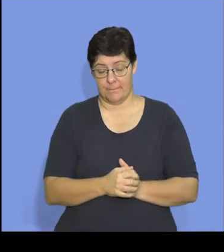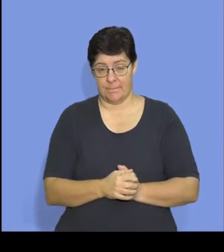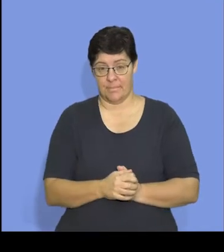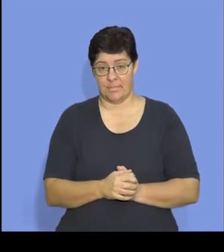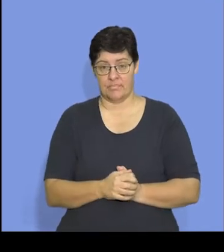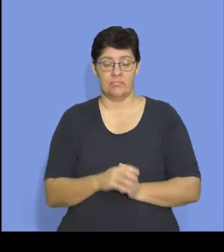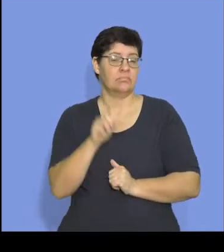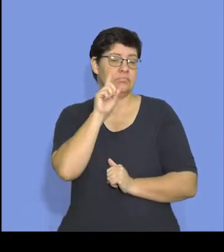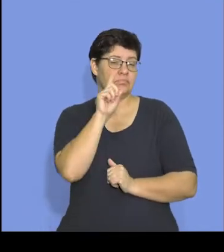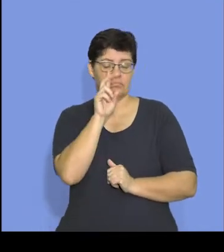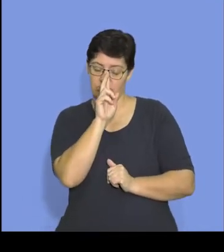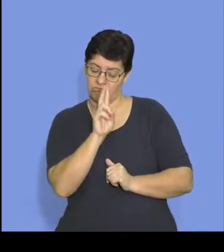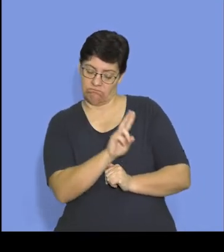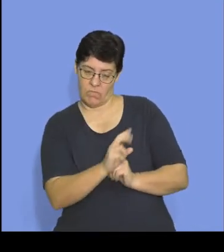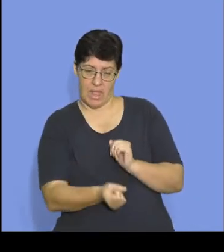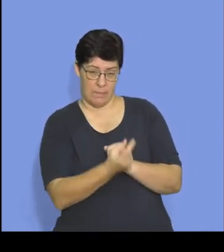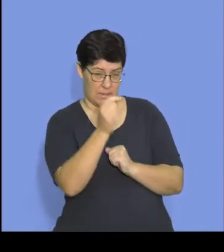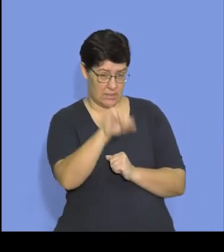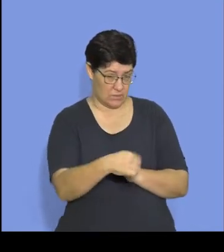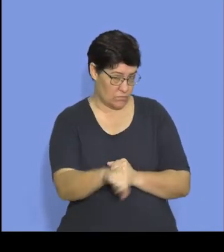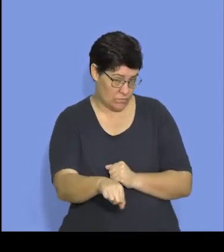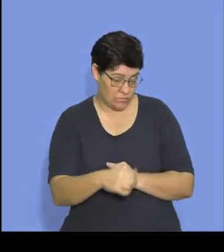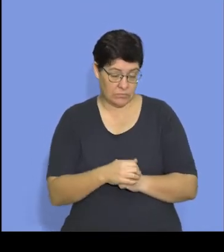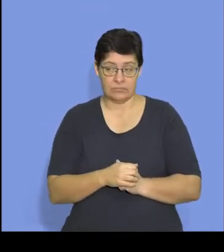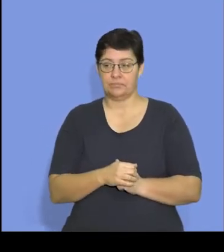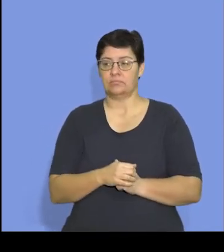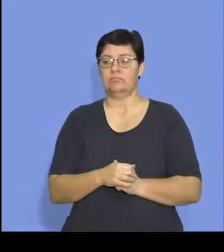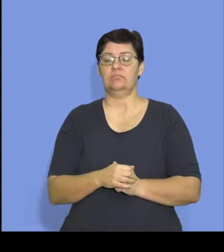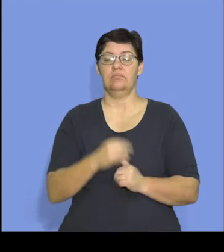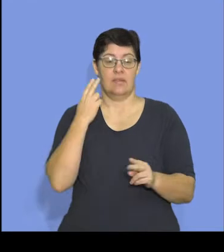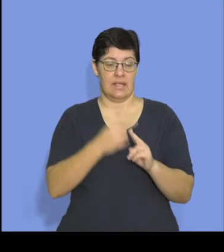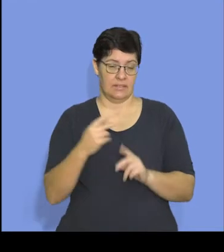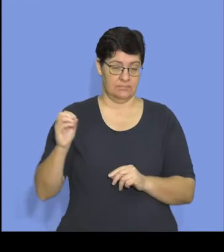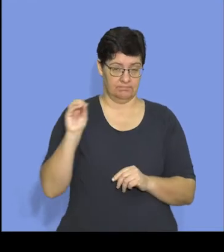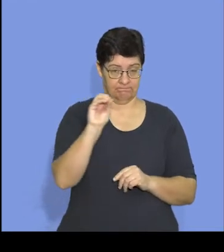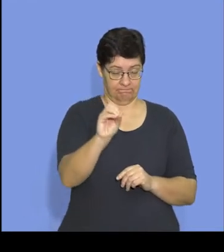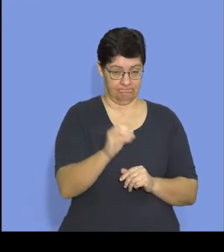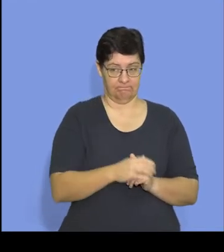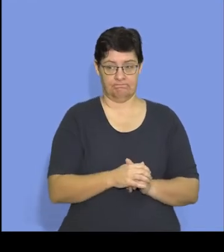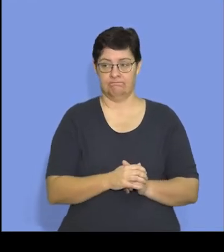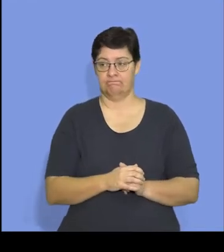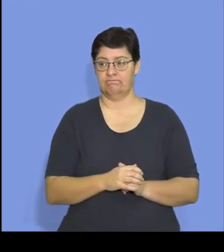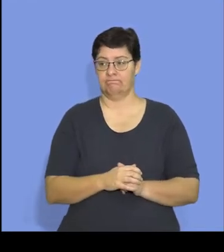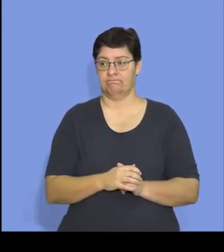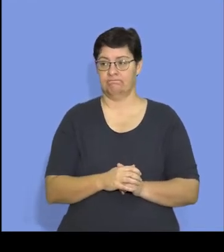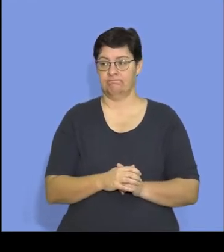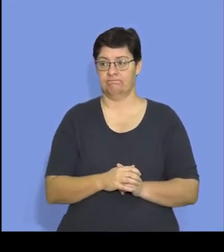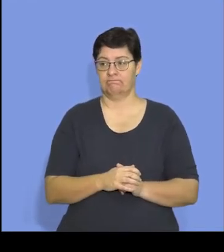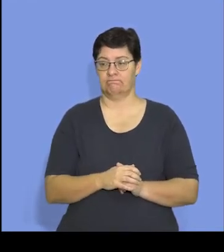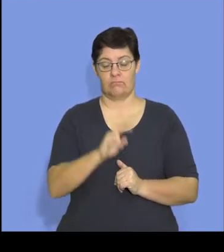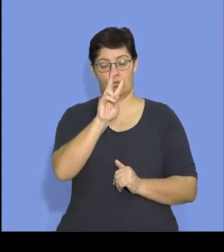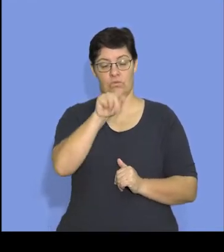if that's what happens. So again, we're going to go here. We're going to change that